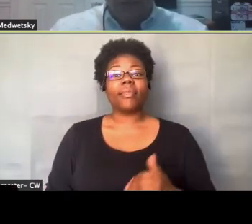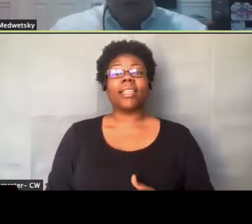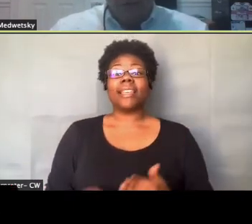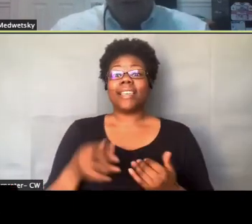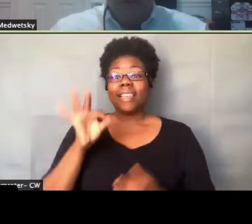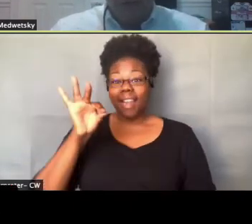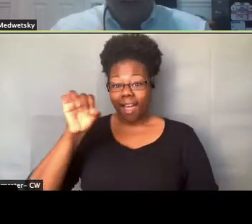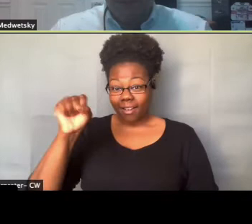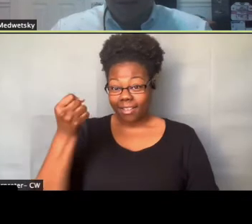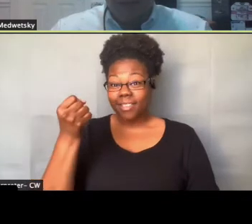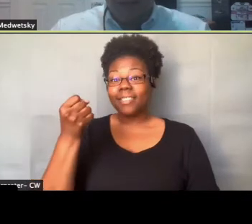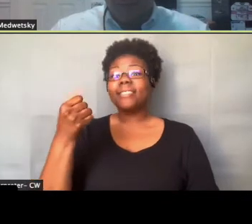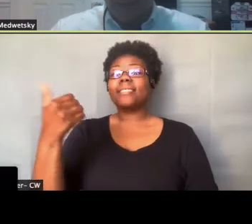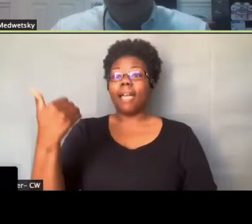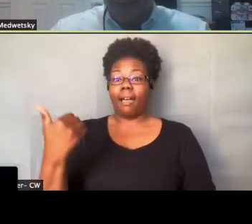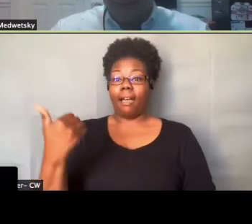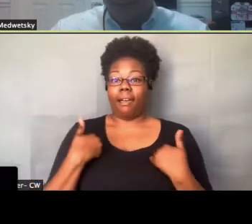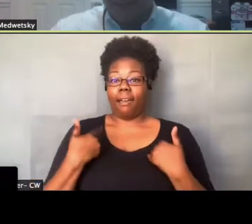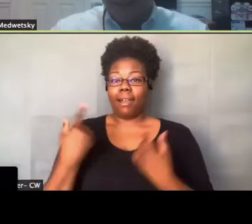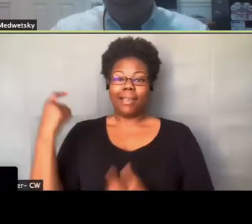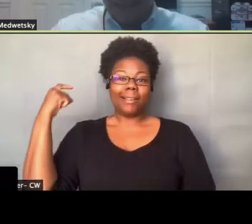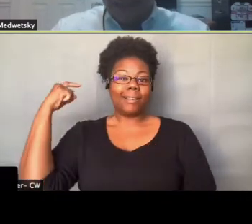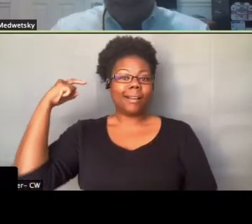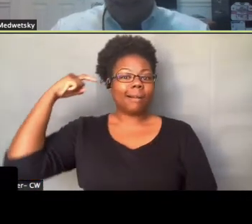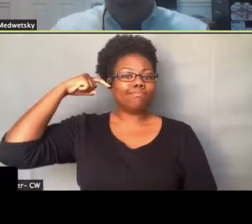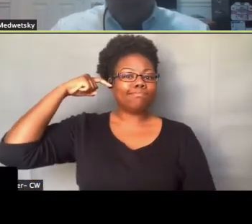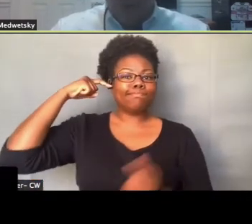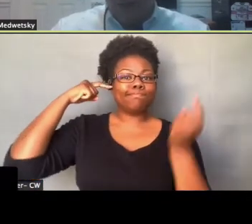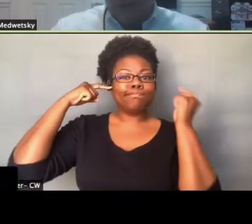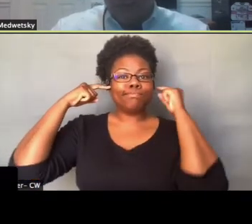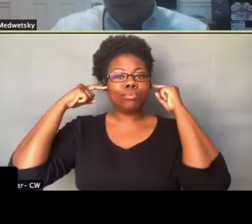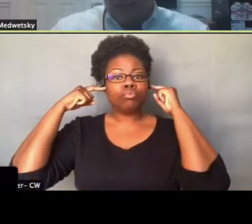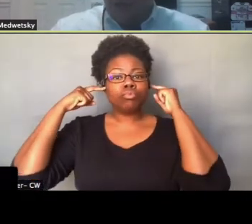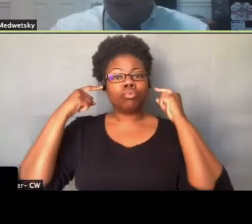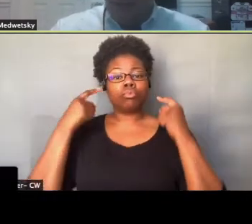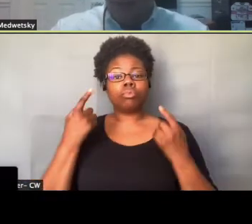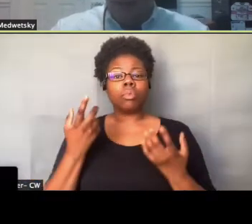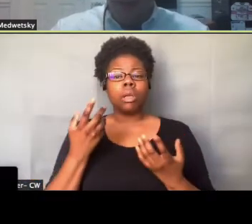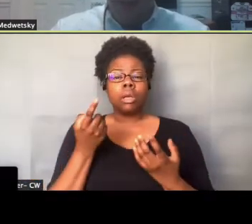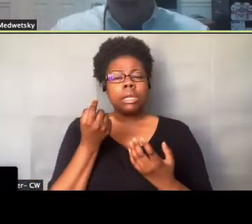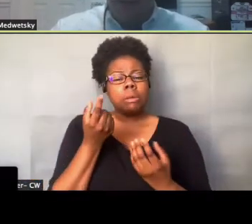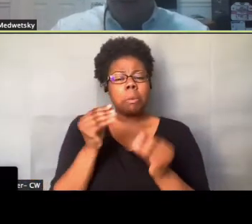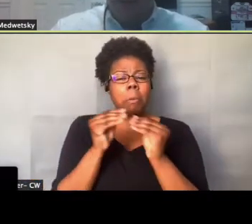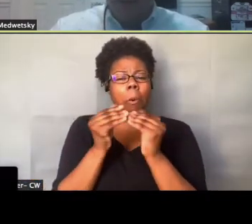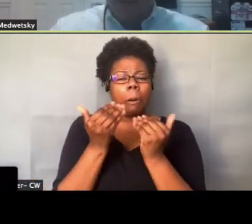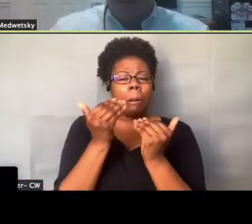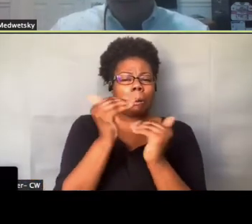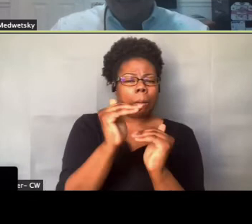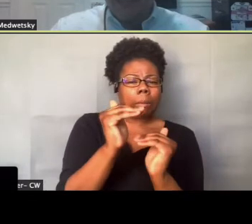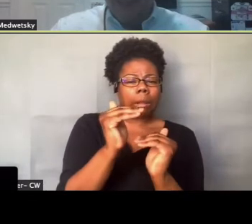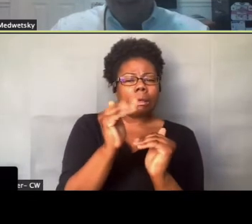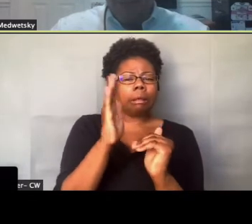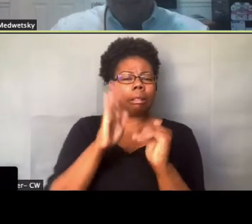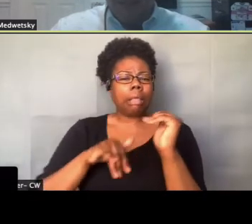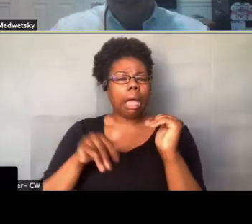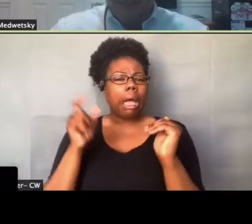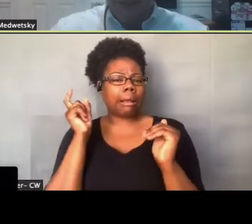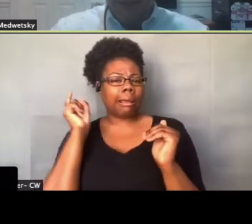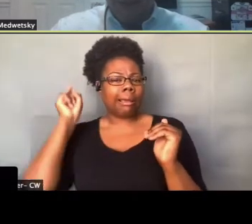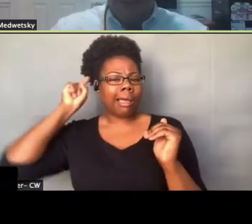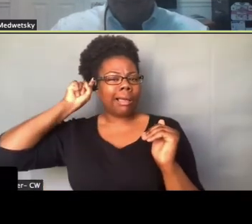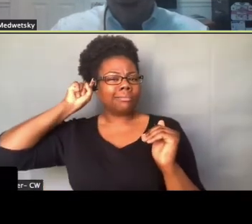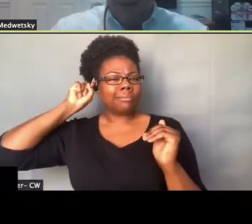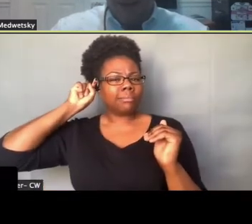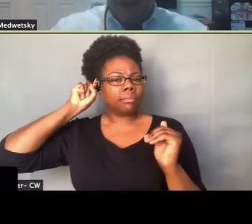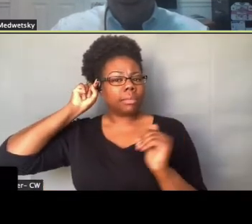aids, which are very cosmetically appealing, even though they're more limited than like this type. These are